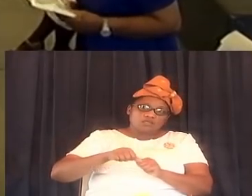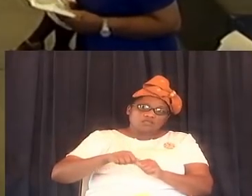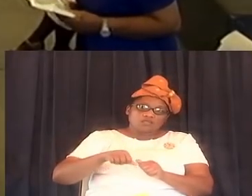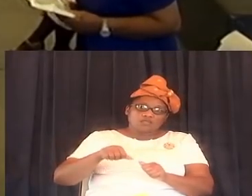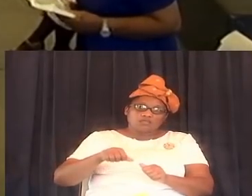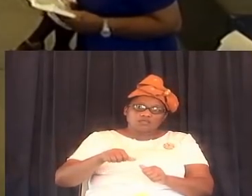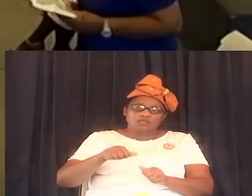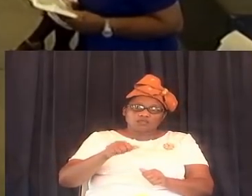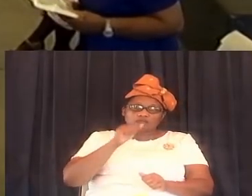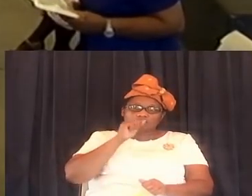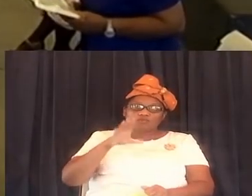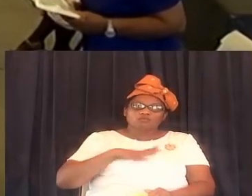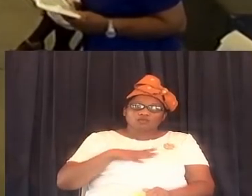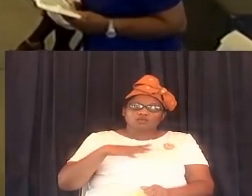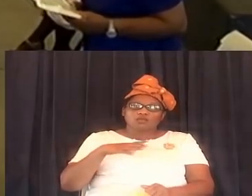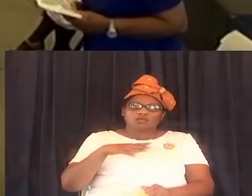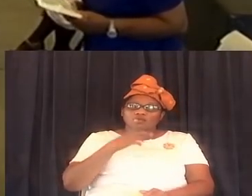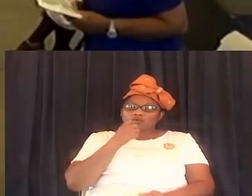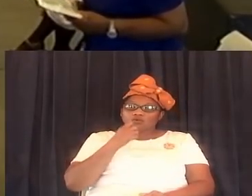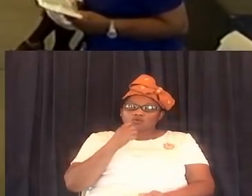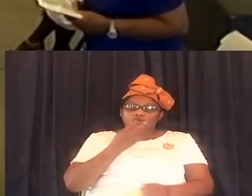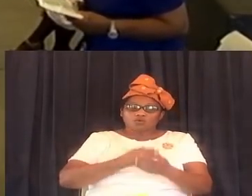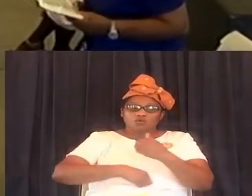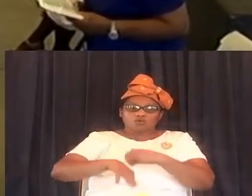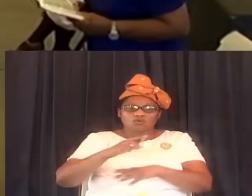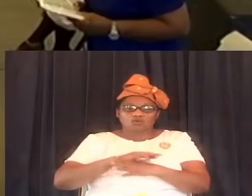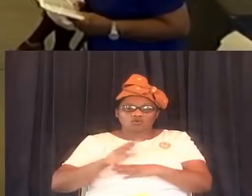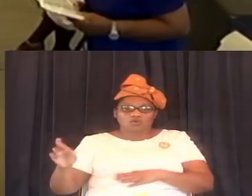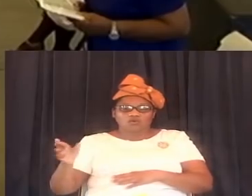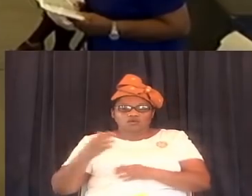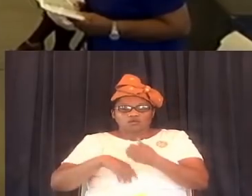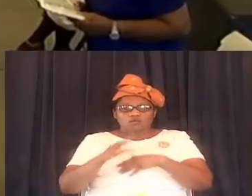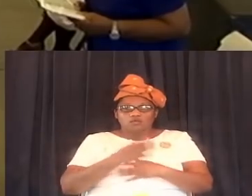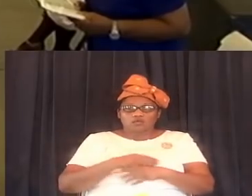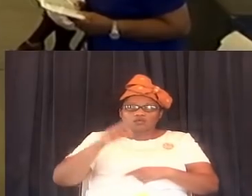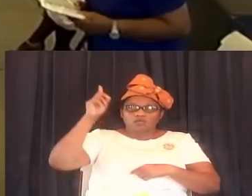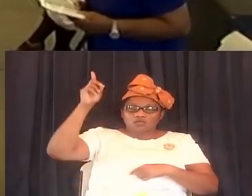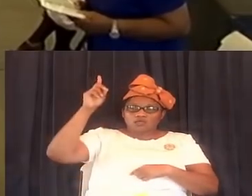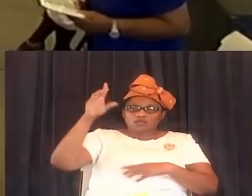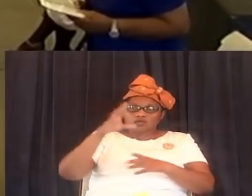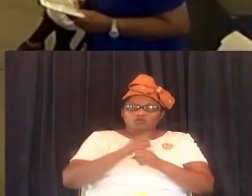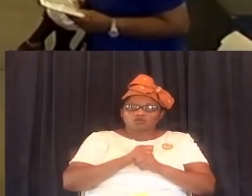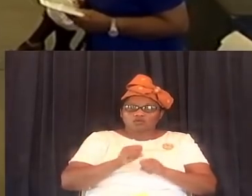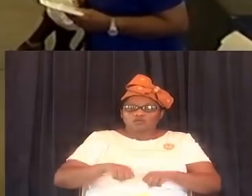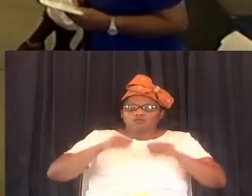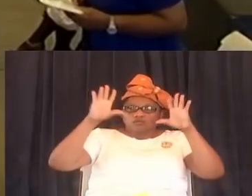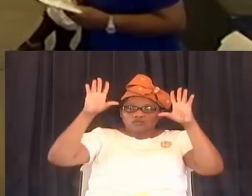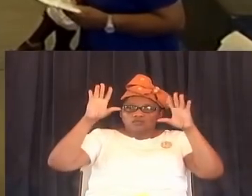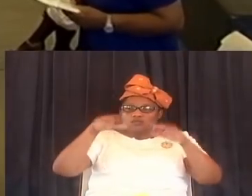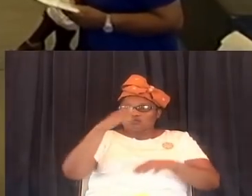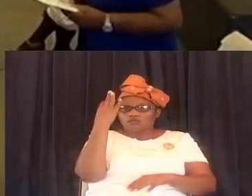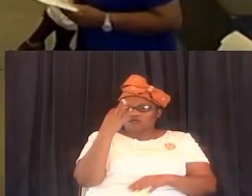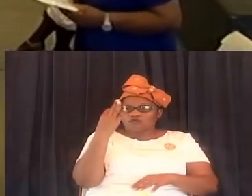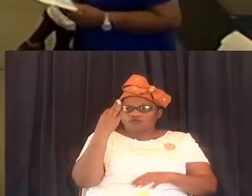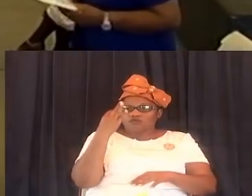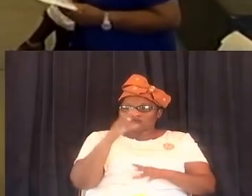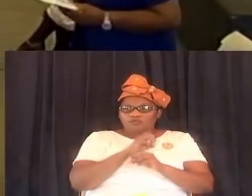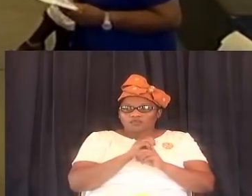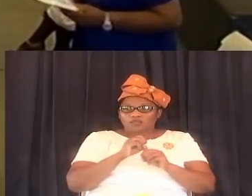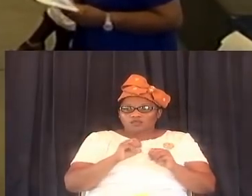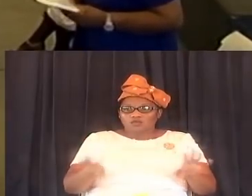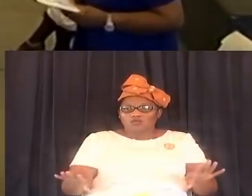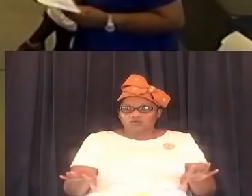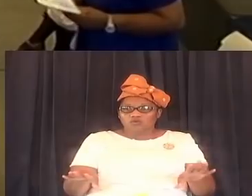hand I have holden, to subdue nations before him, and I will loose the loins of